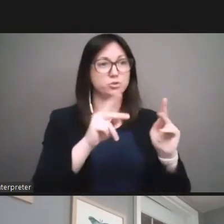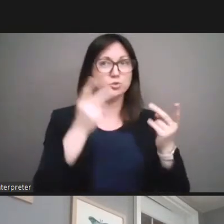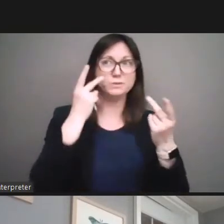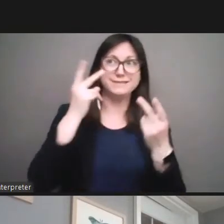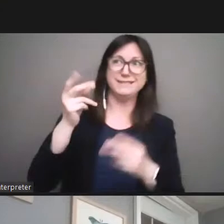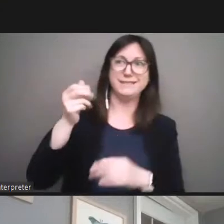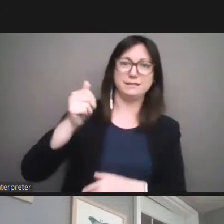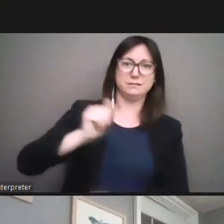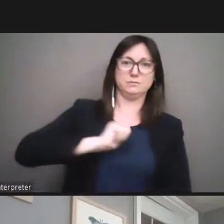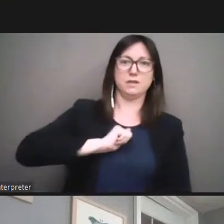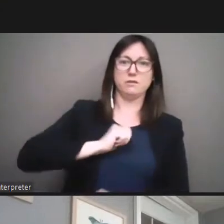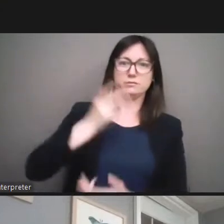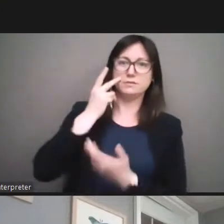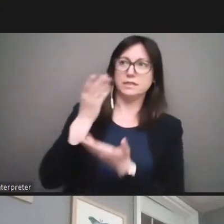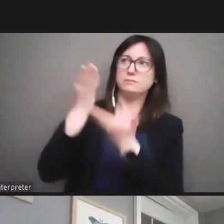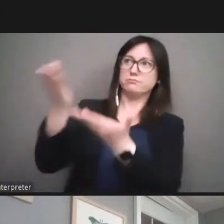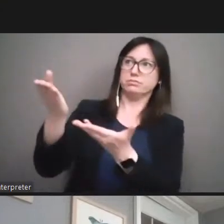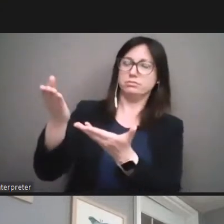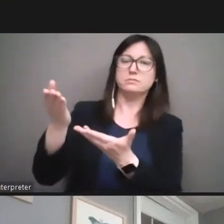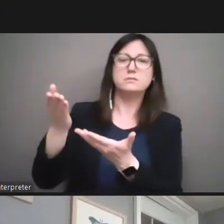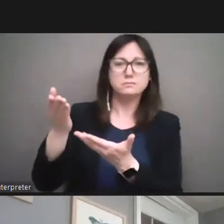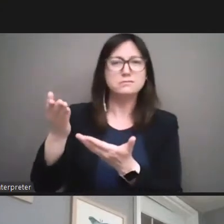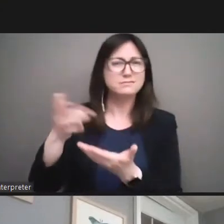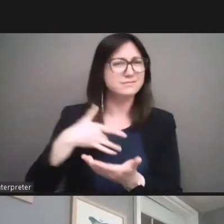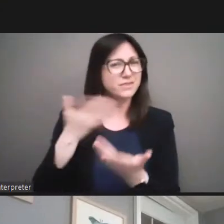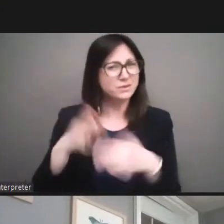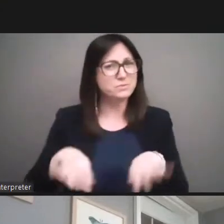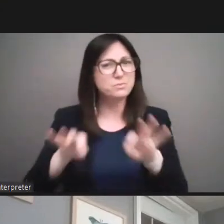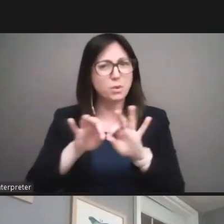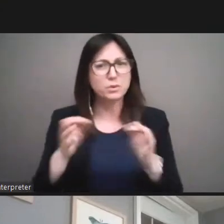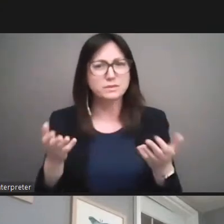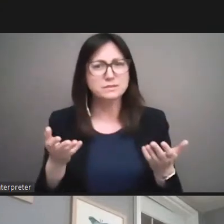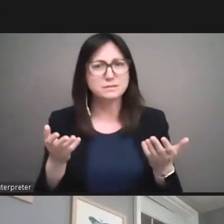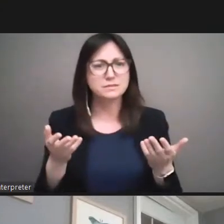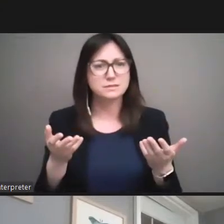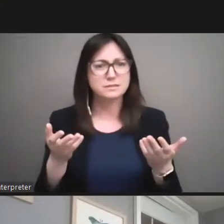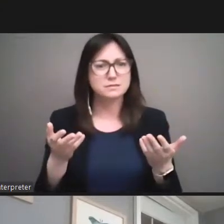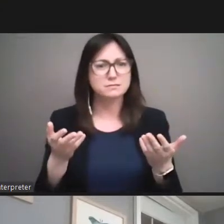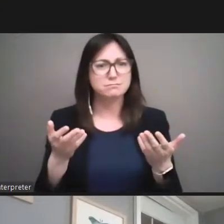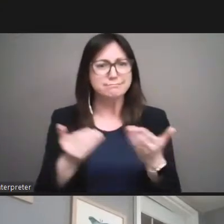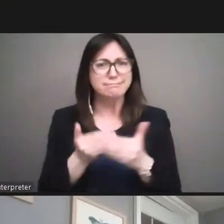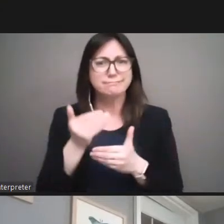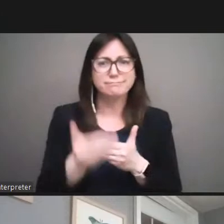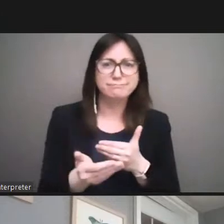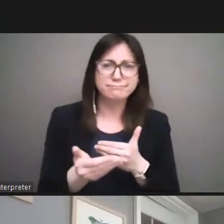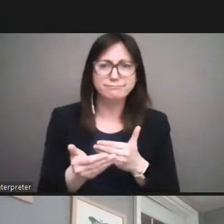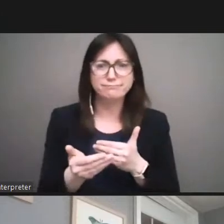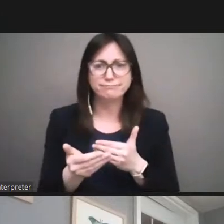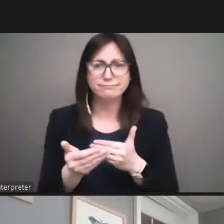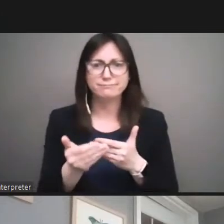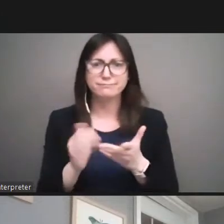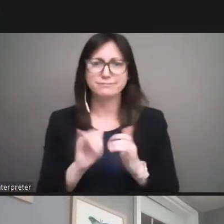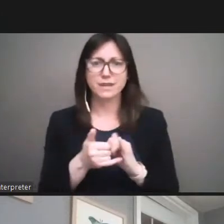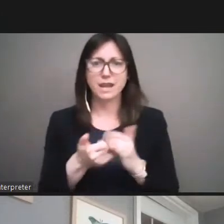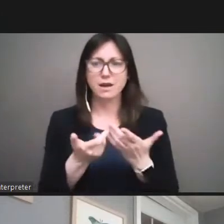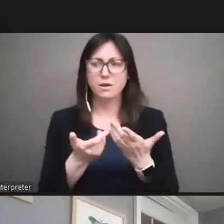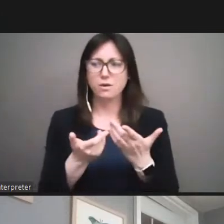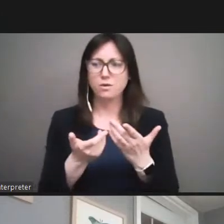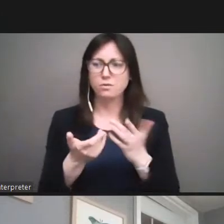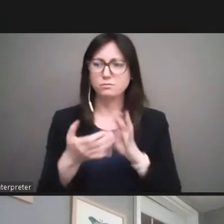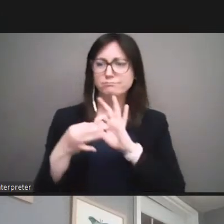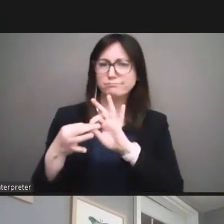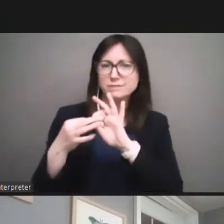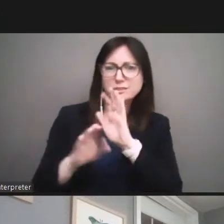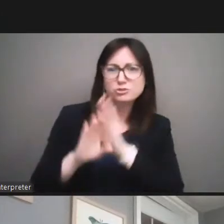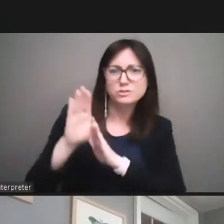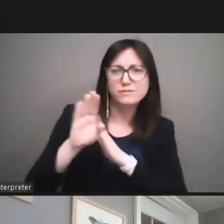sounds like a really awesome role to have for kind of taking that next step to make those connections and build